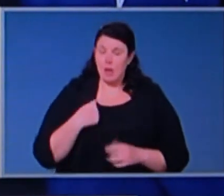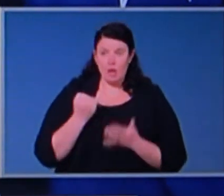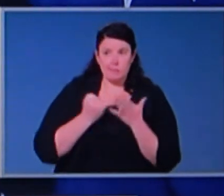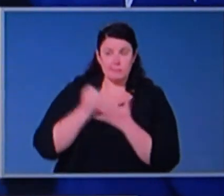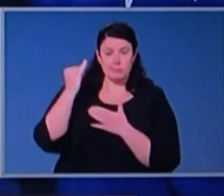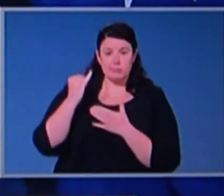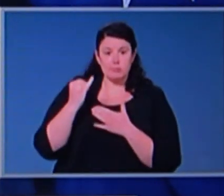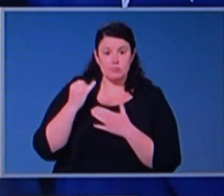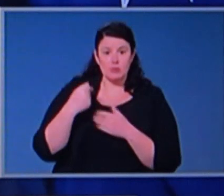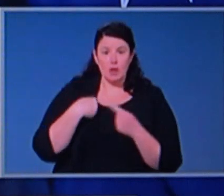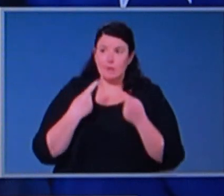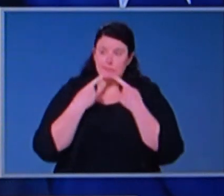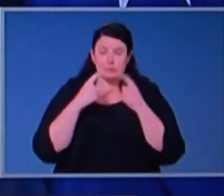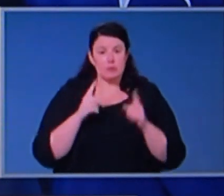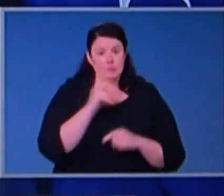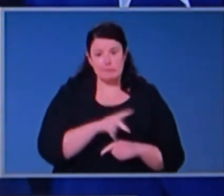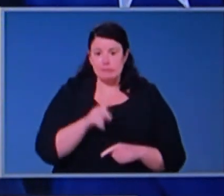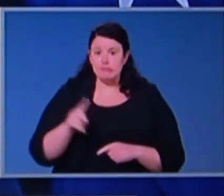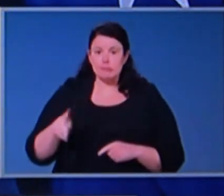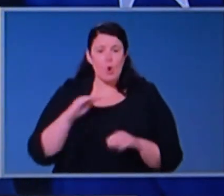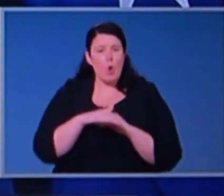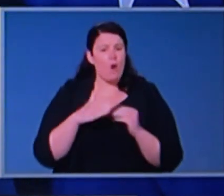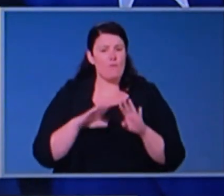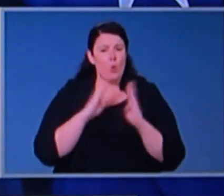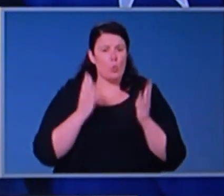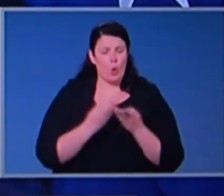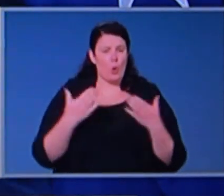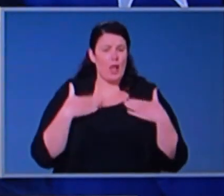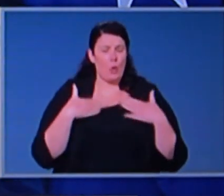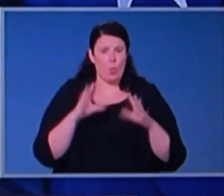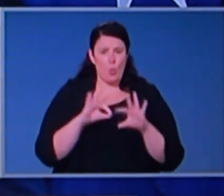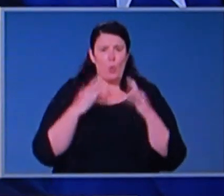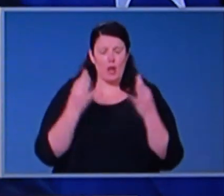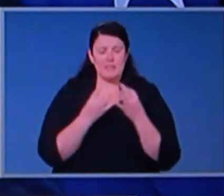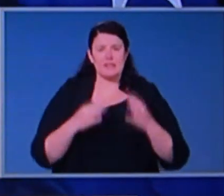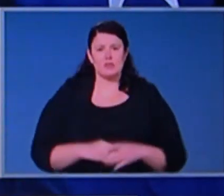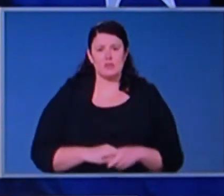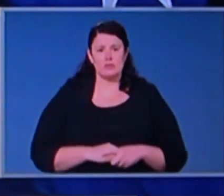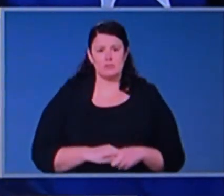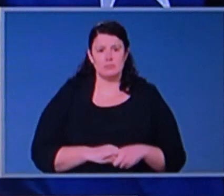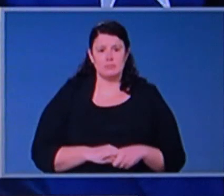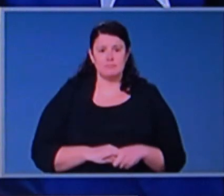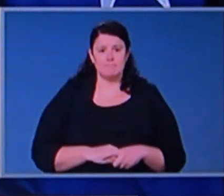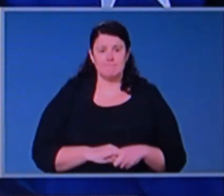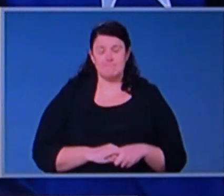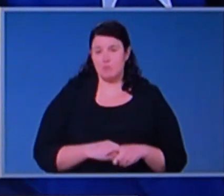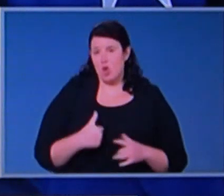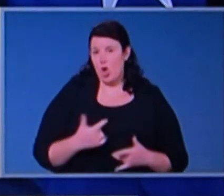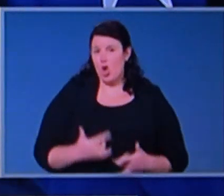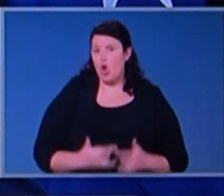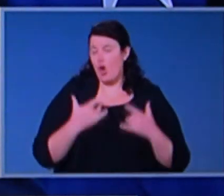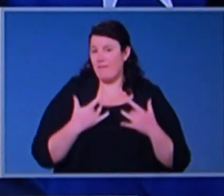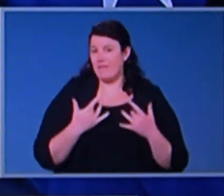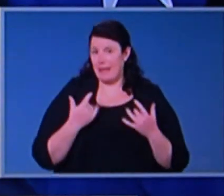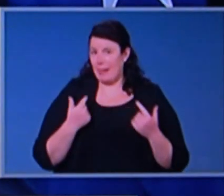in that speech to the Lowy Institute. I'd say, if anything, events have only reaffirmed my view that I